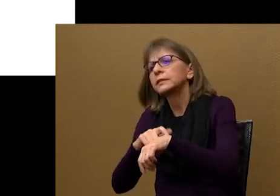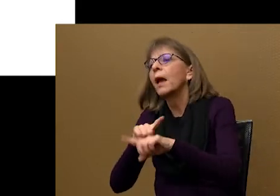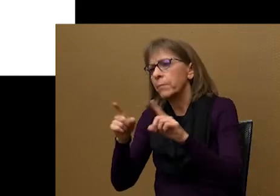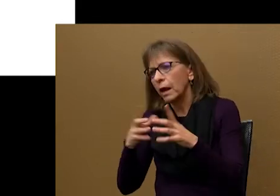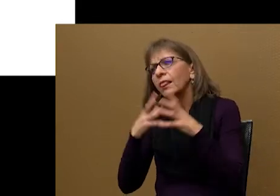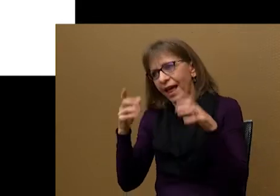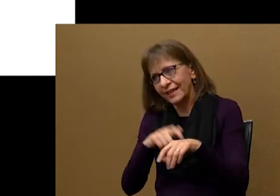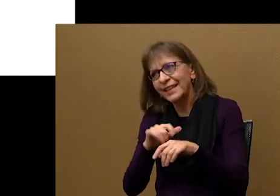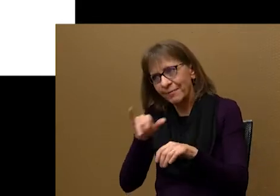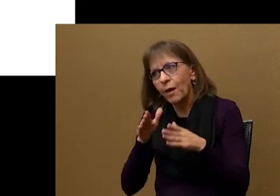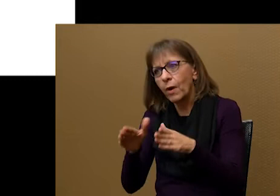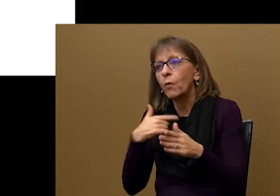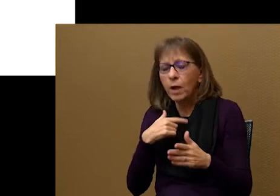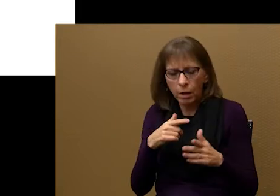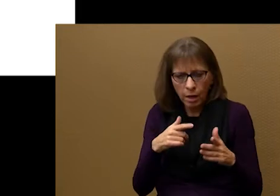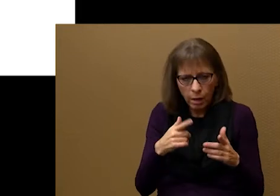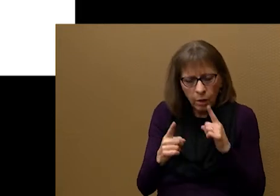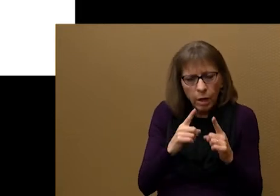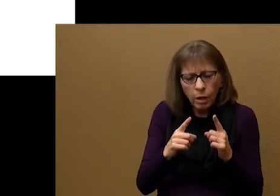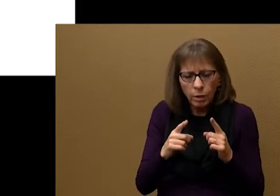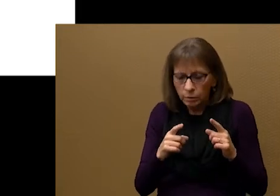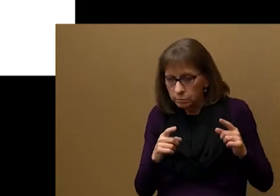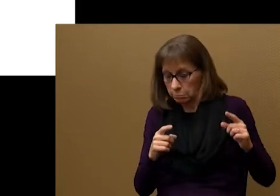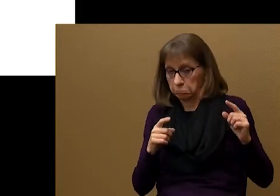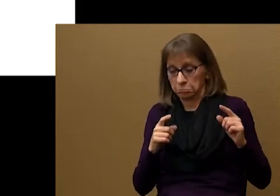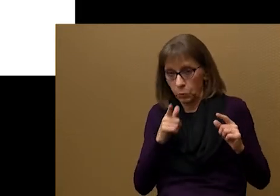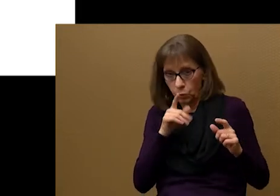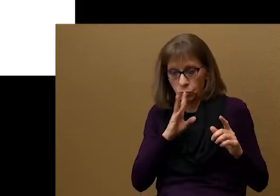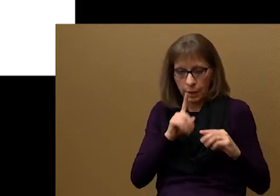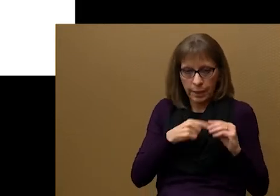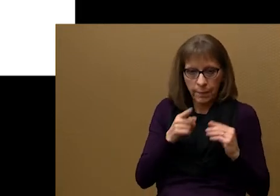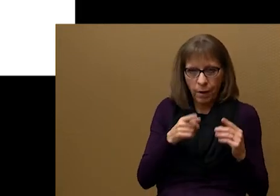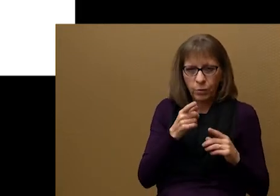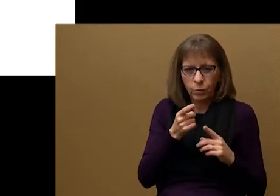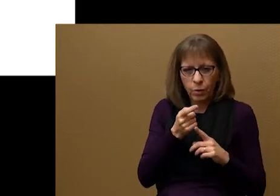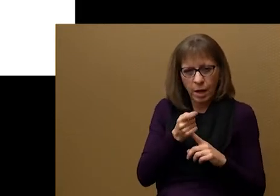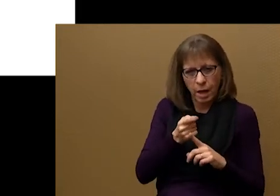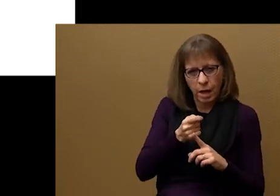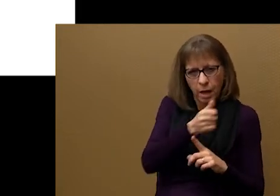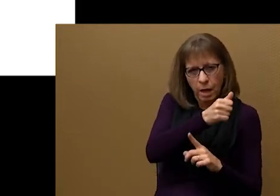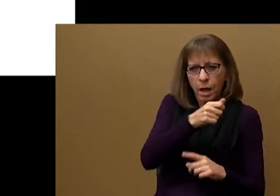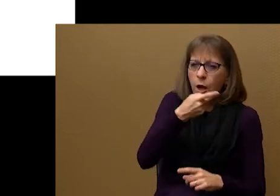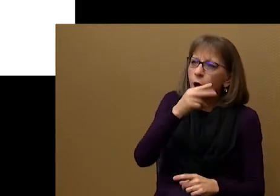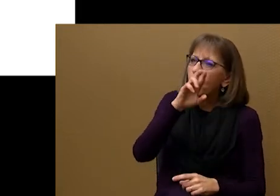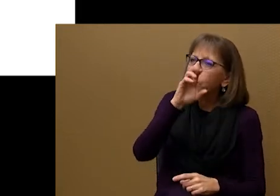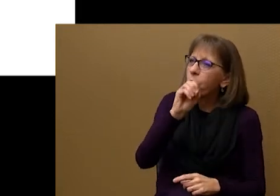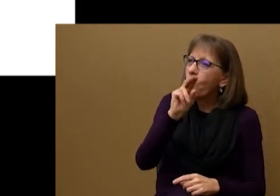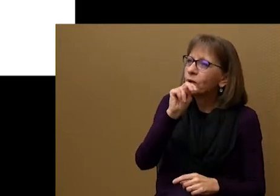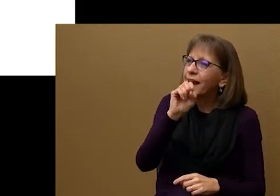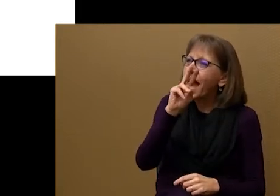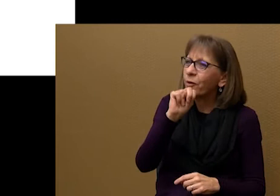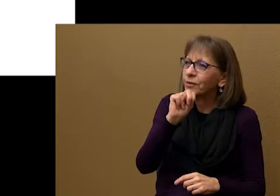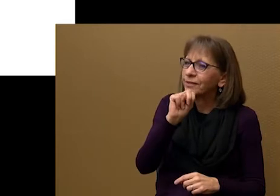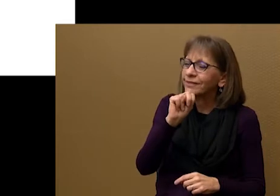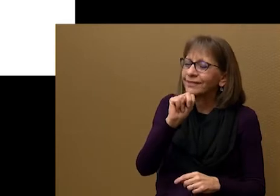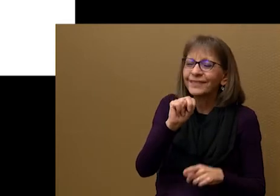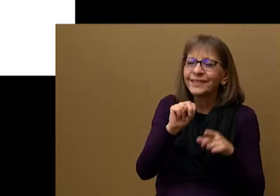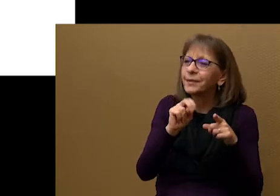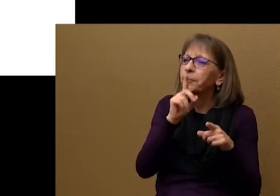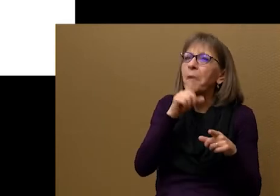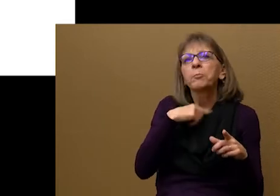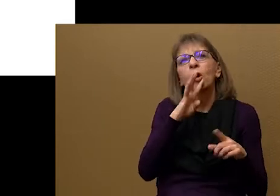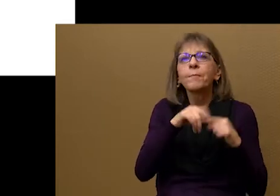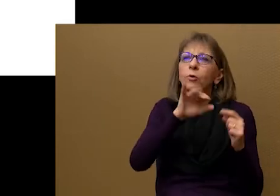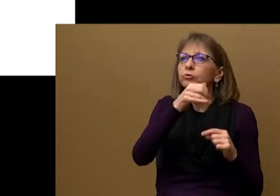lot. But we would talking to people, and it's not clear who they're talking about. They seem to leave out the pronoun. I'm talking